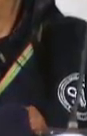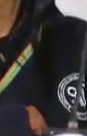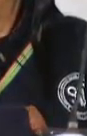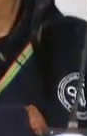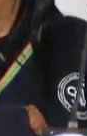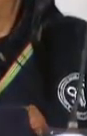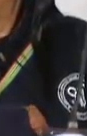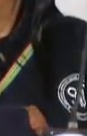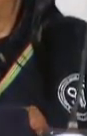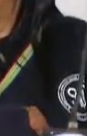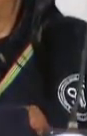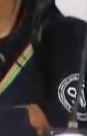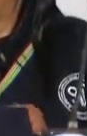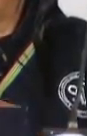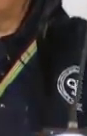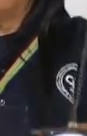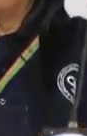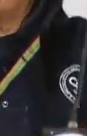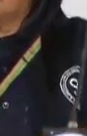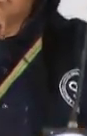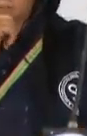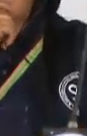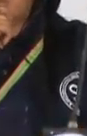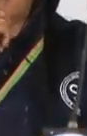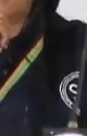the box is valid, it will depend upon